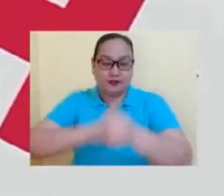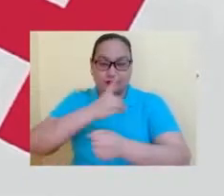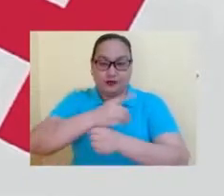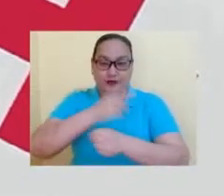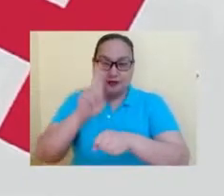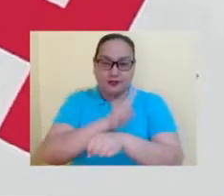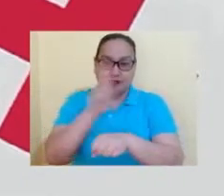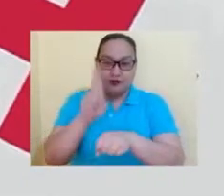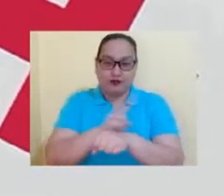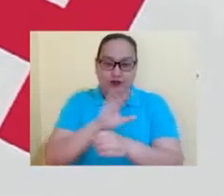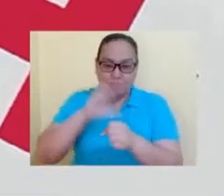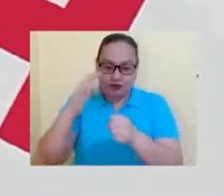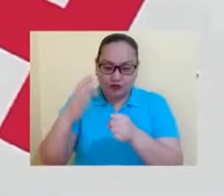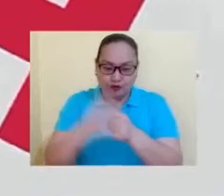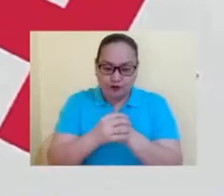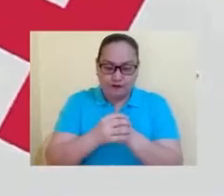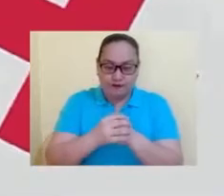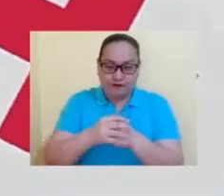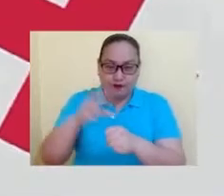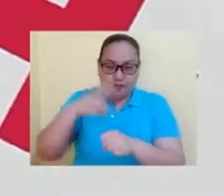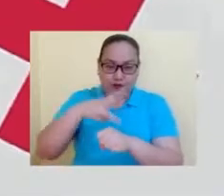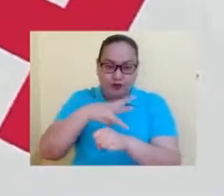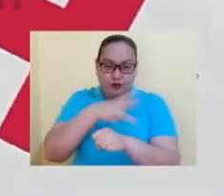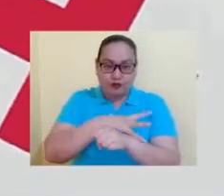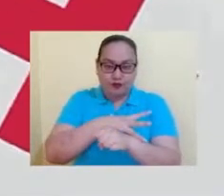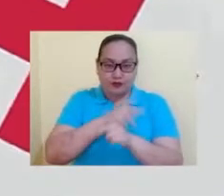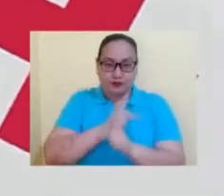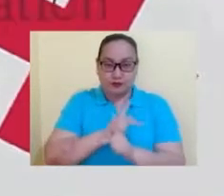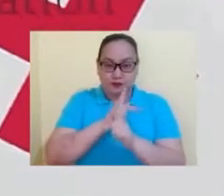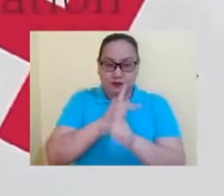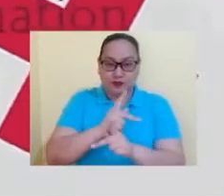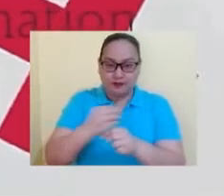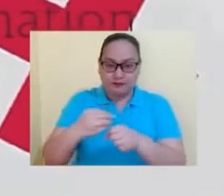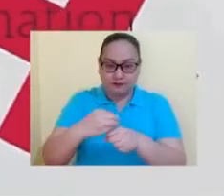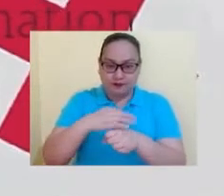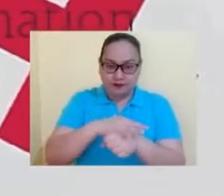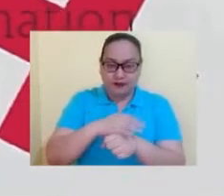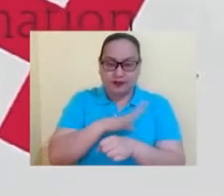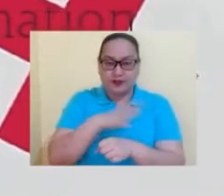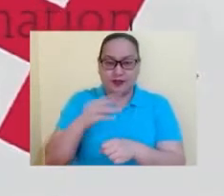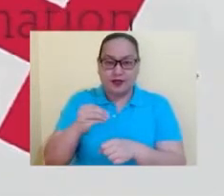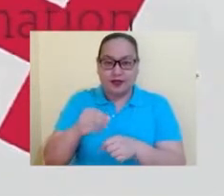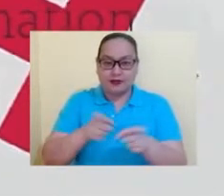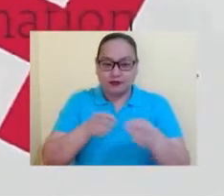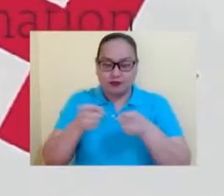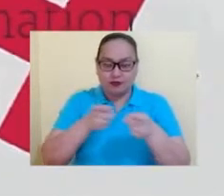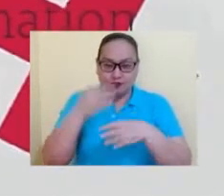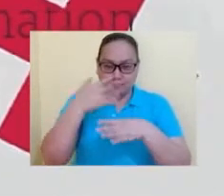Dressings are used to cover wounds, prevent contamination, and control bleeding.